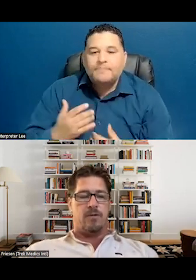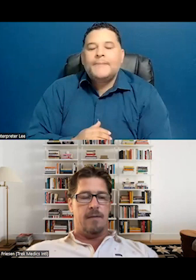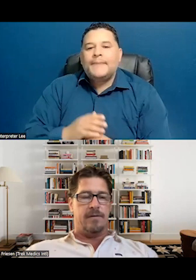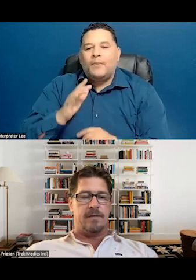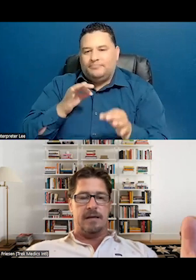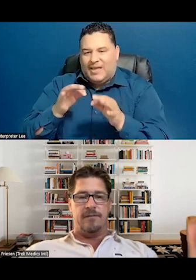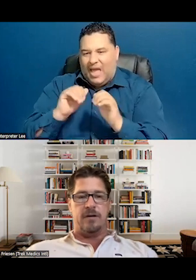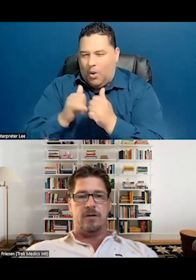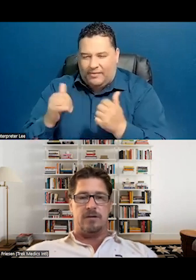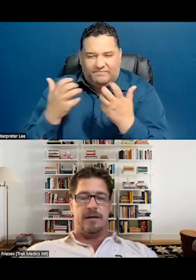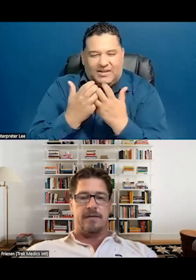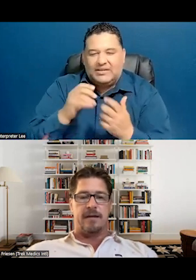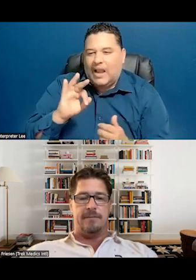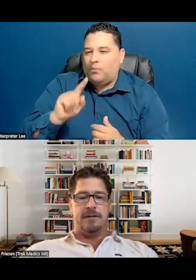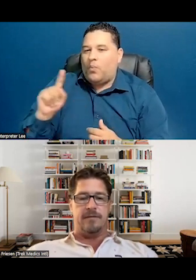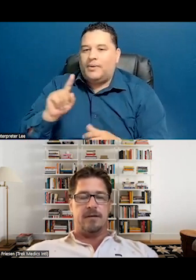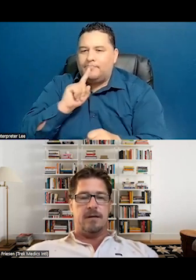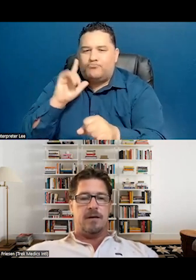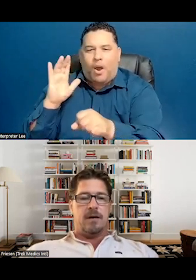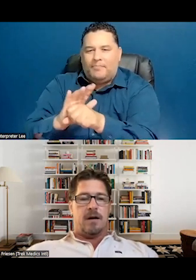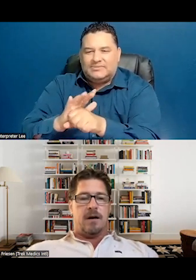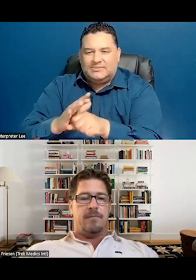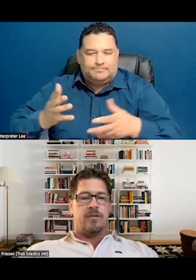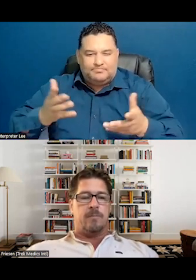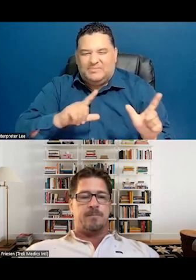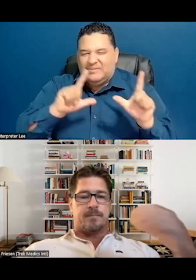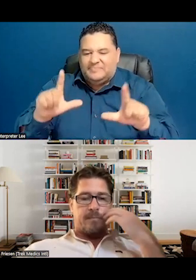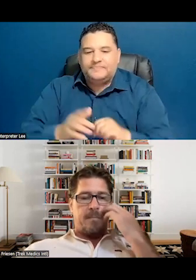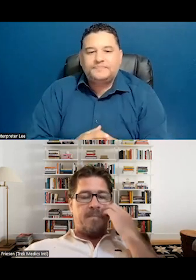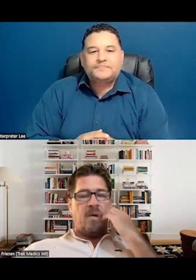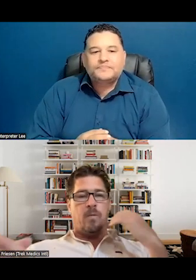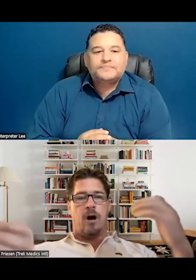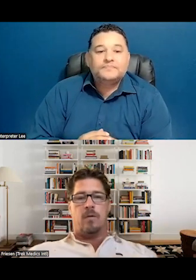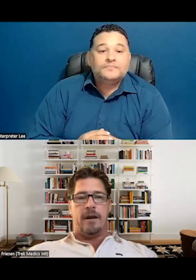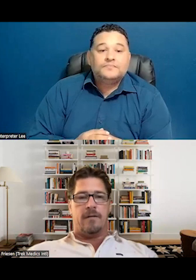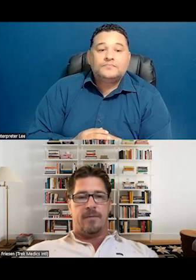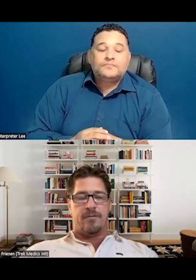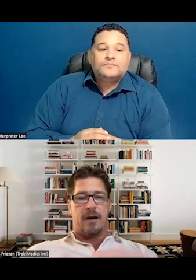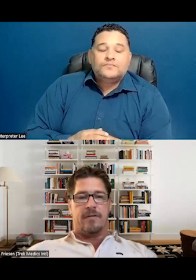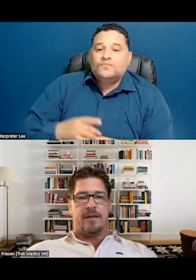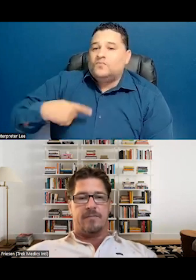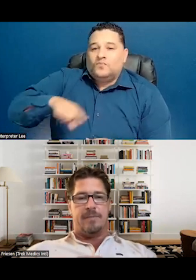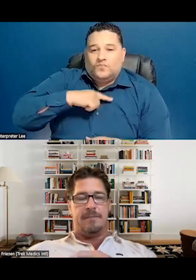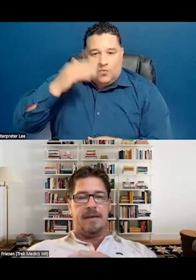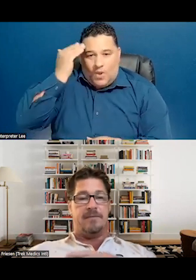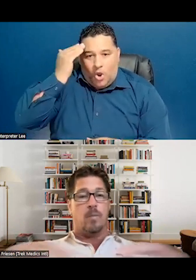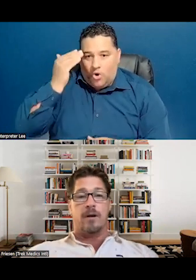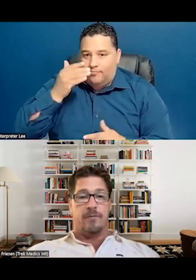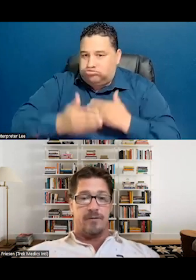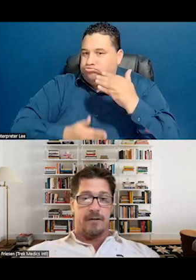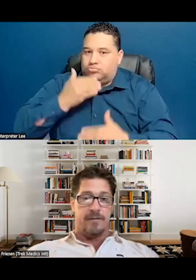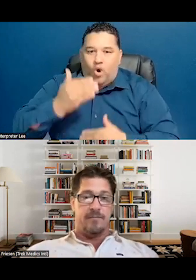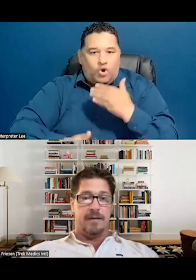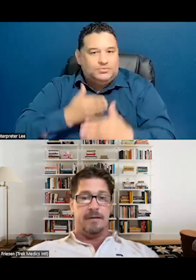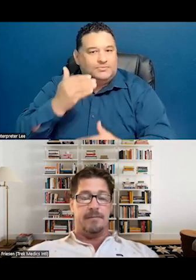911 promise. And if you could go to the next slide, please. So we're all aware of the progress that's being made, the